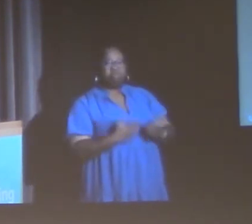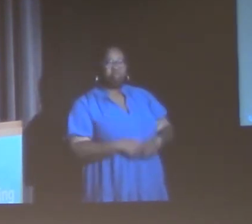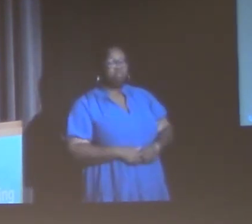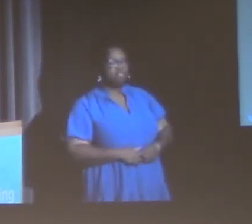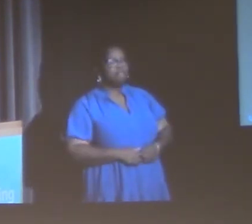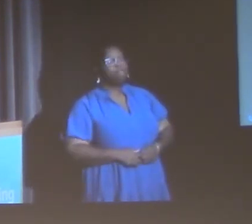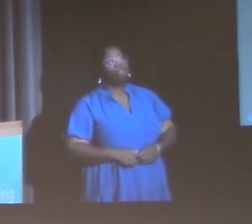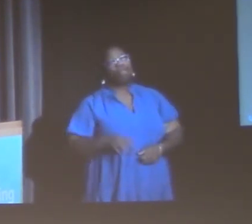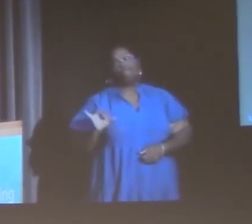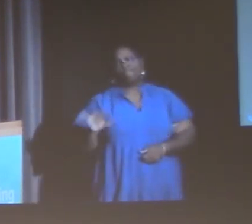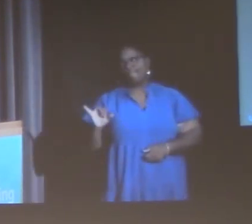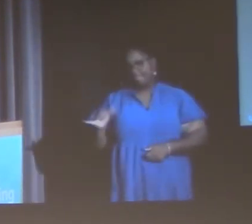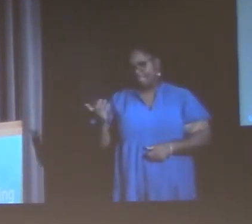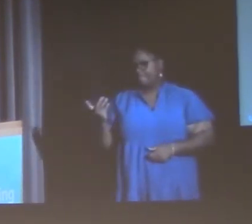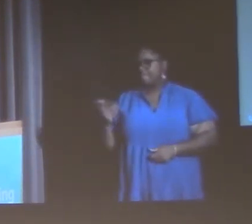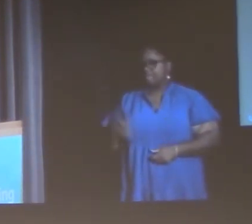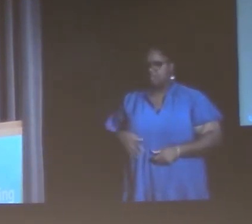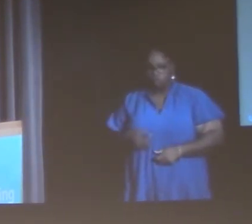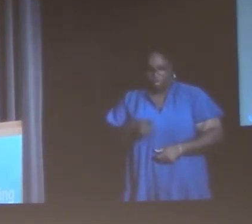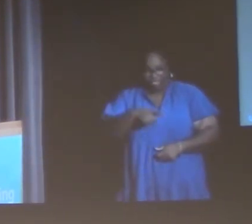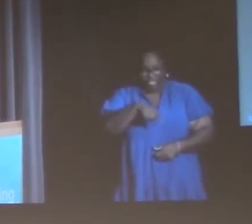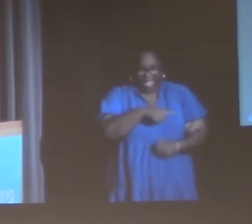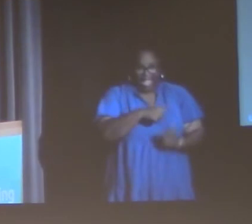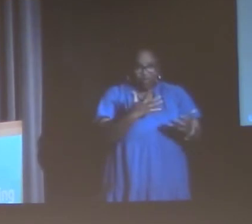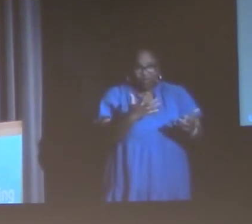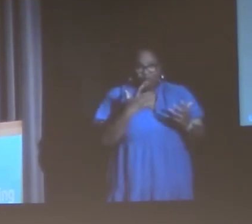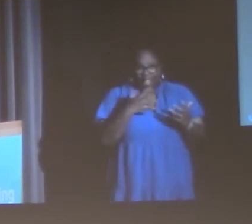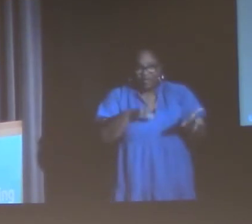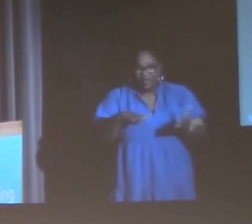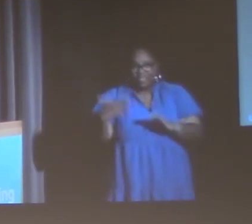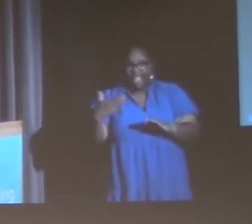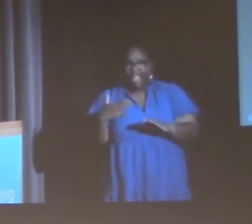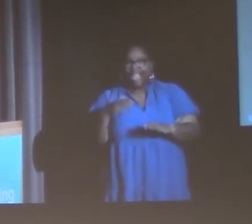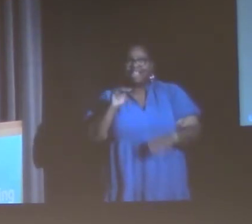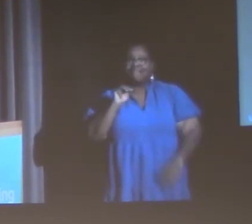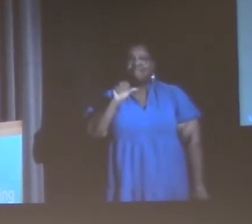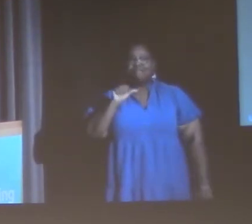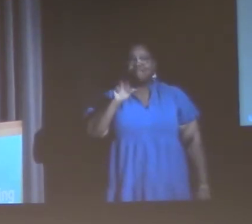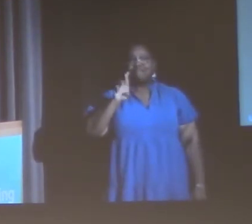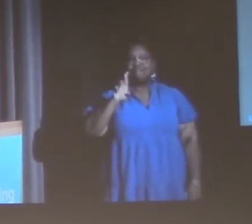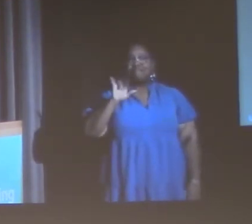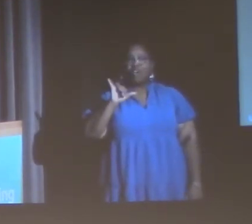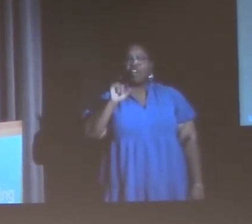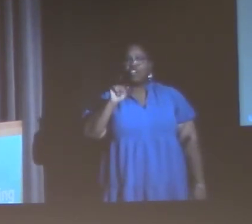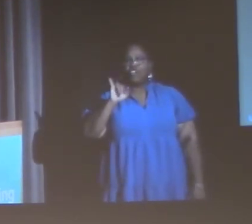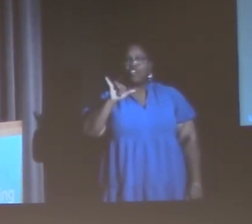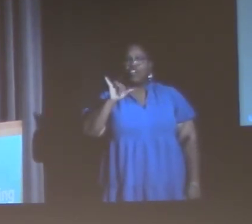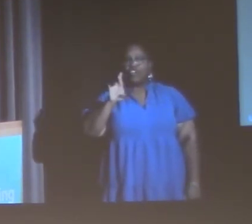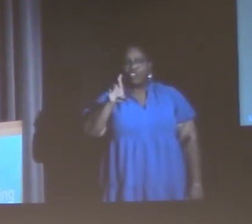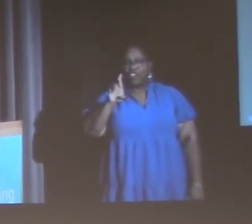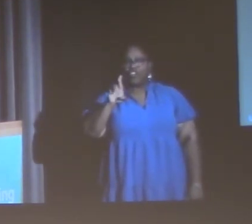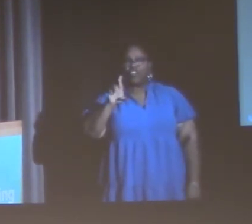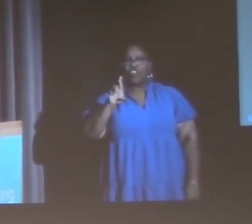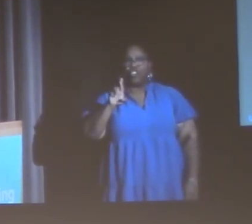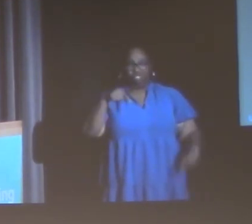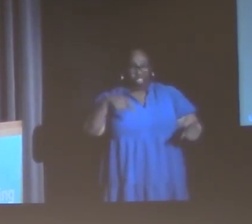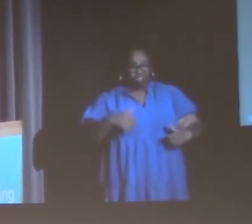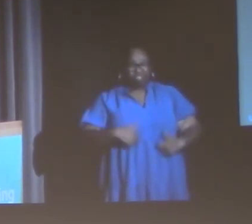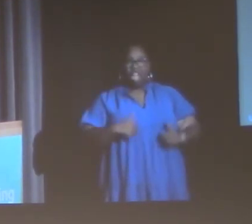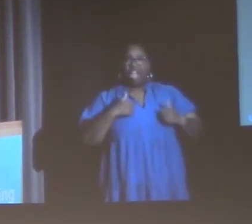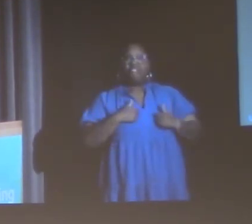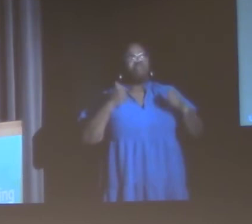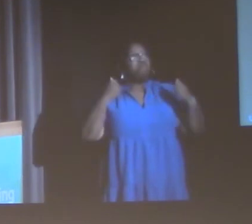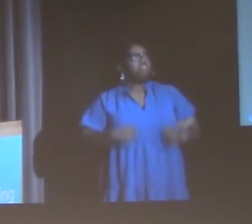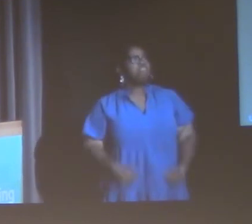So they want to die as martyr. They want to. This life really doesn't matter. So it's